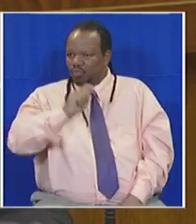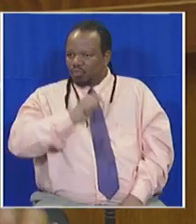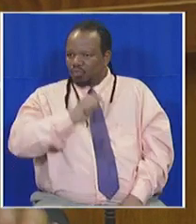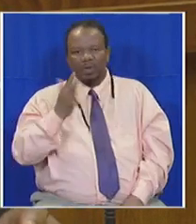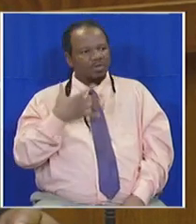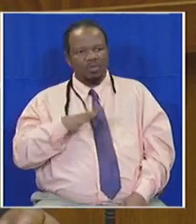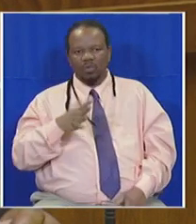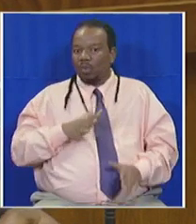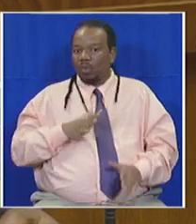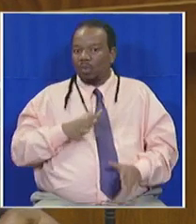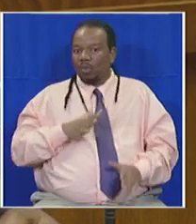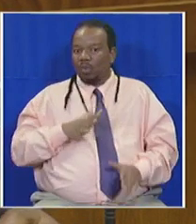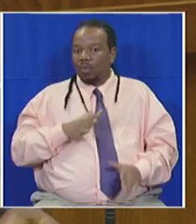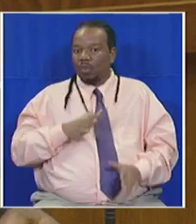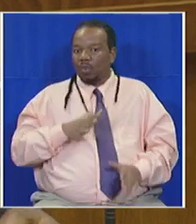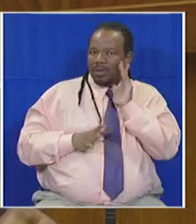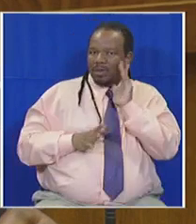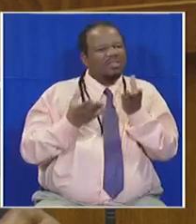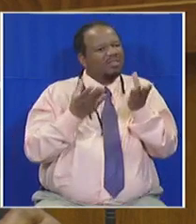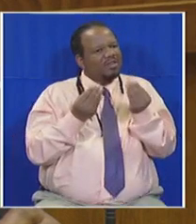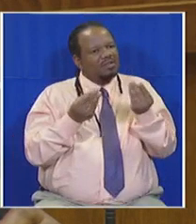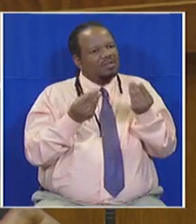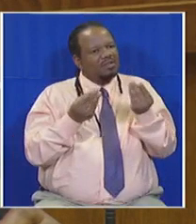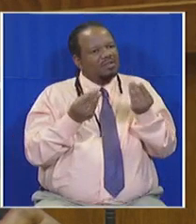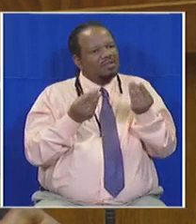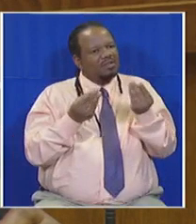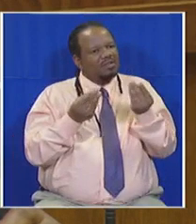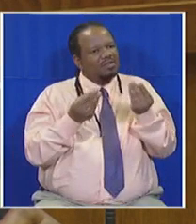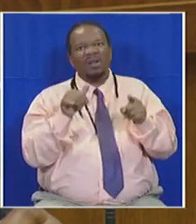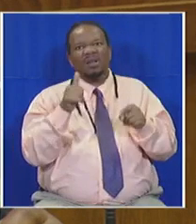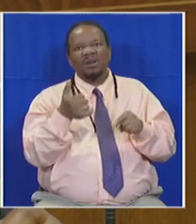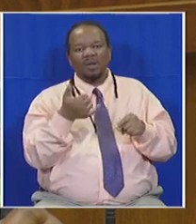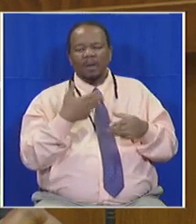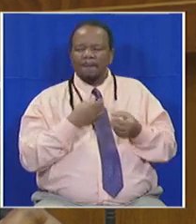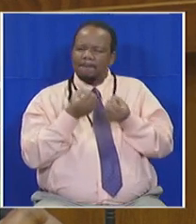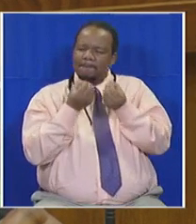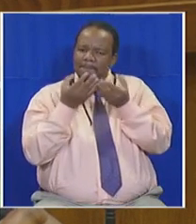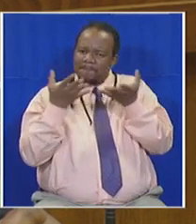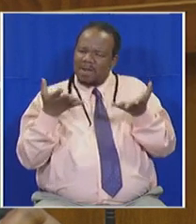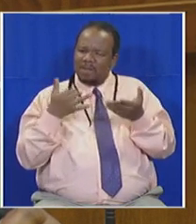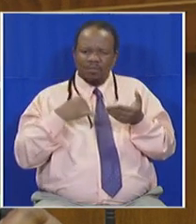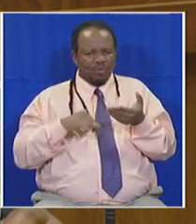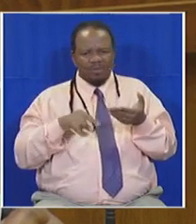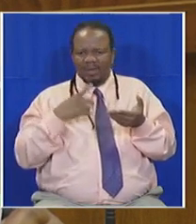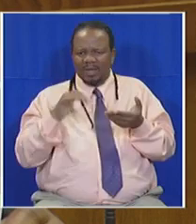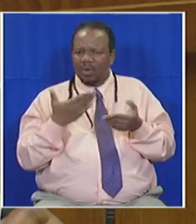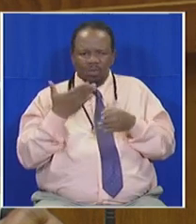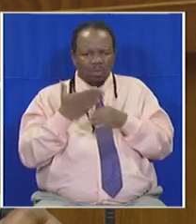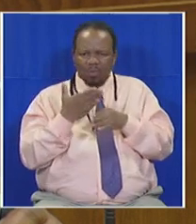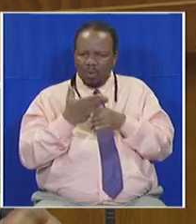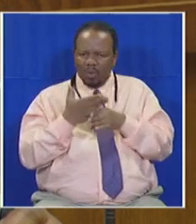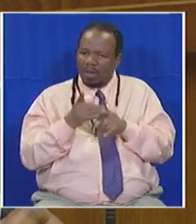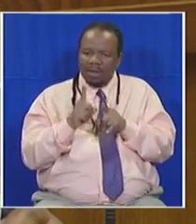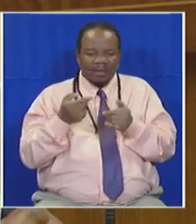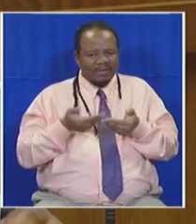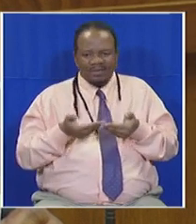avoids. Simple as all that. At present, smaller municipalities are struggling to operate and maintain their services